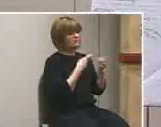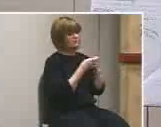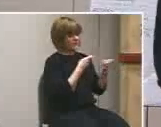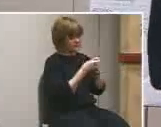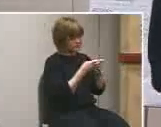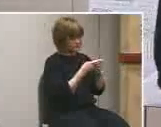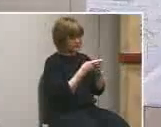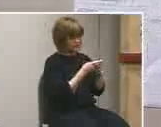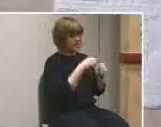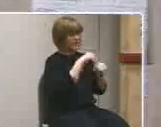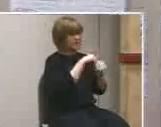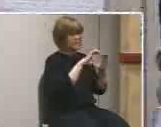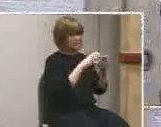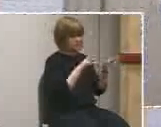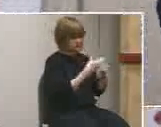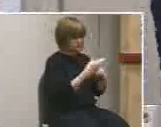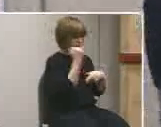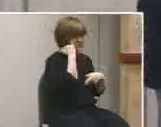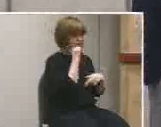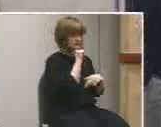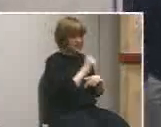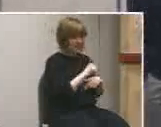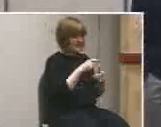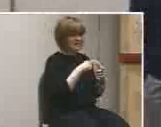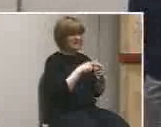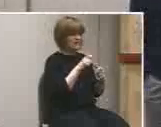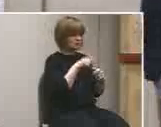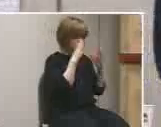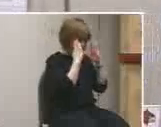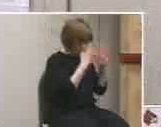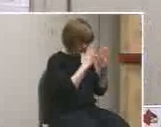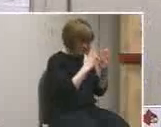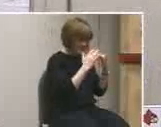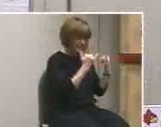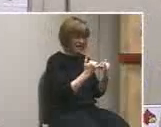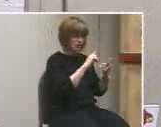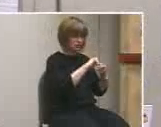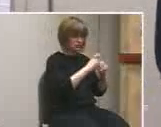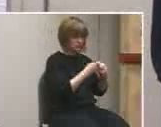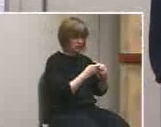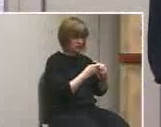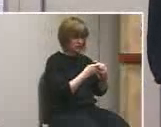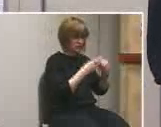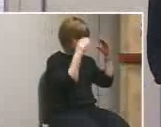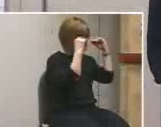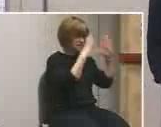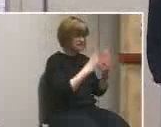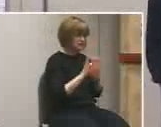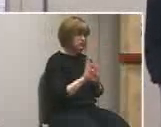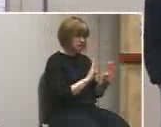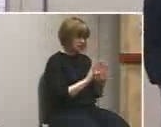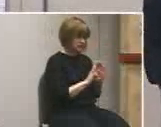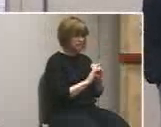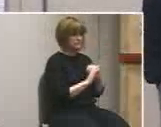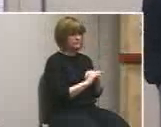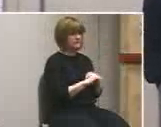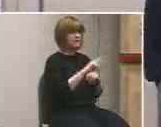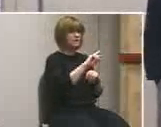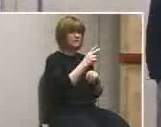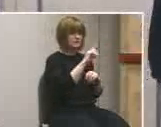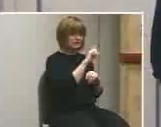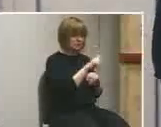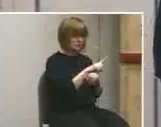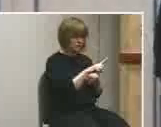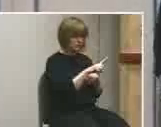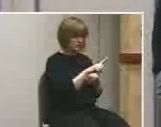classroom? If you don't, that's what we need to focus on right now. Changing teacher behavior. Second question that